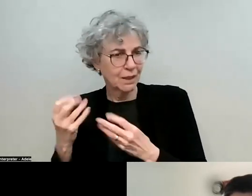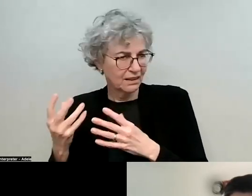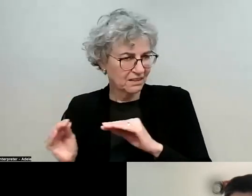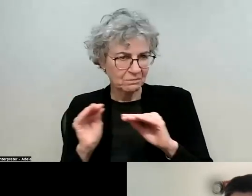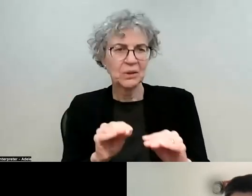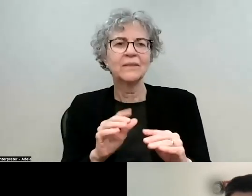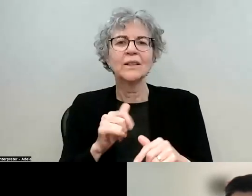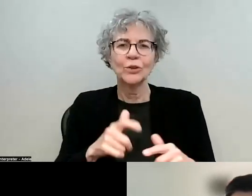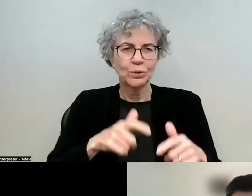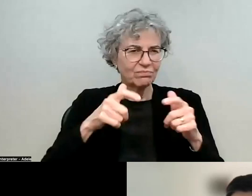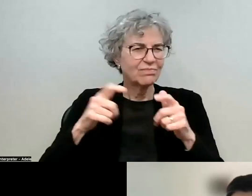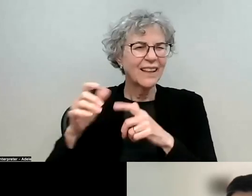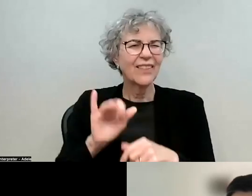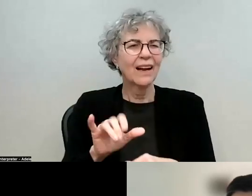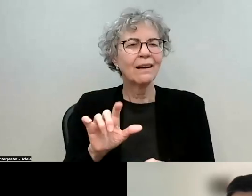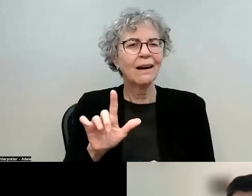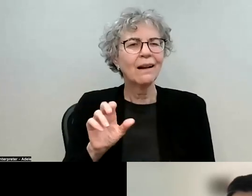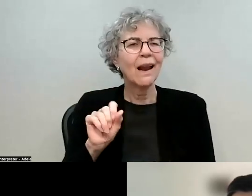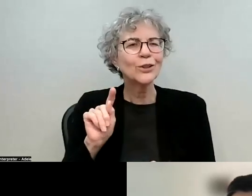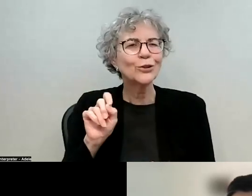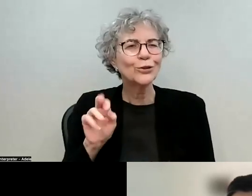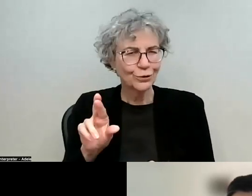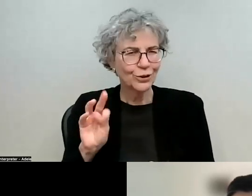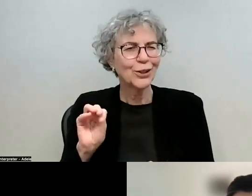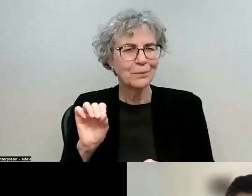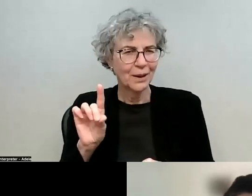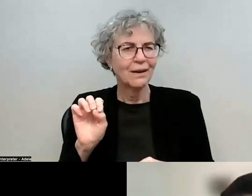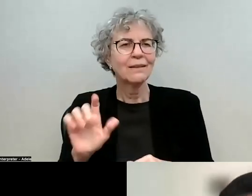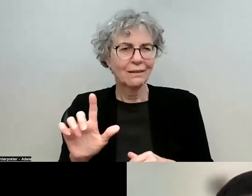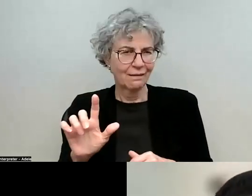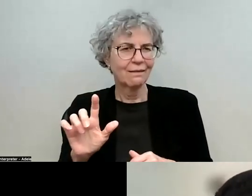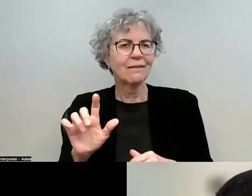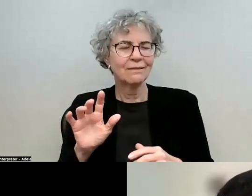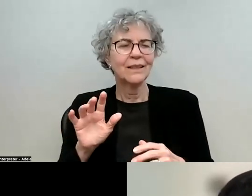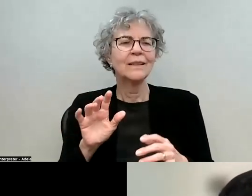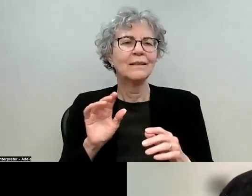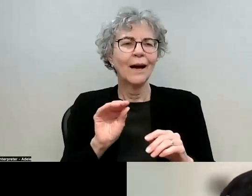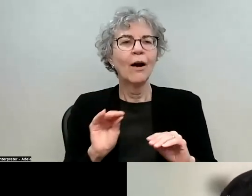communities, the cluster model that we've been supporting.